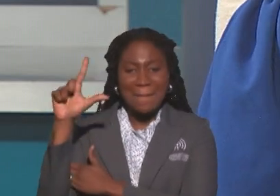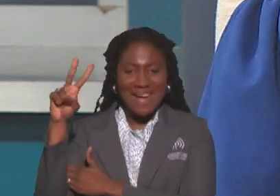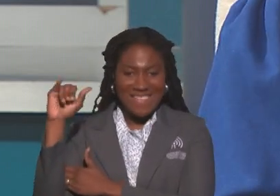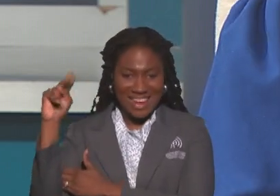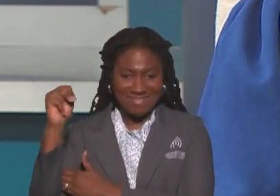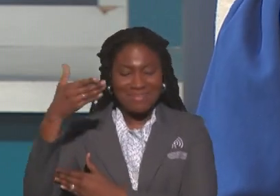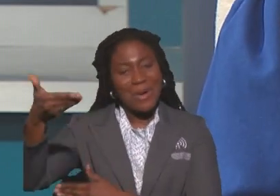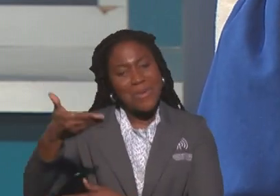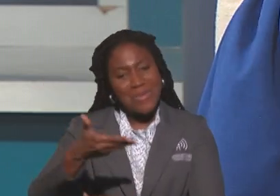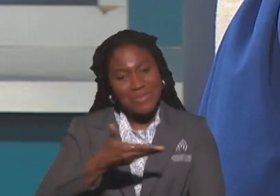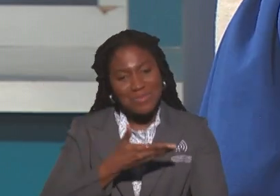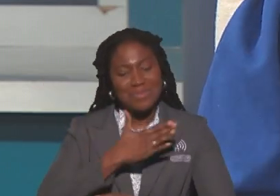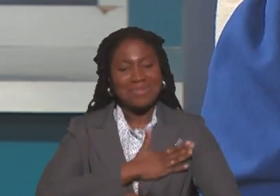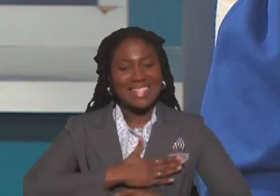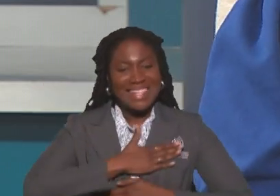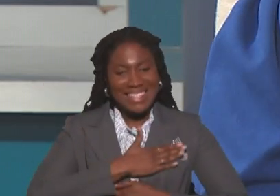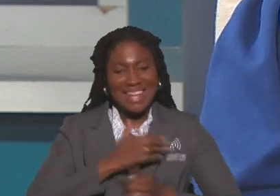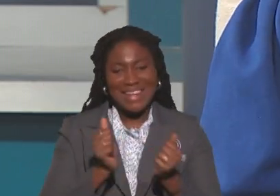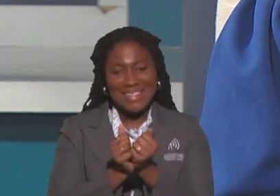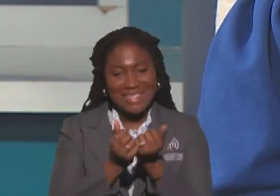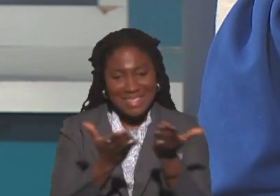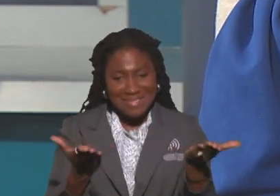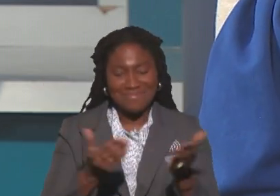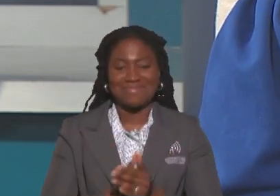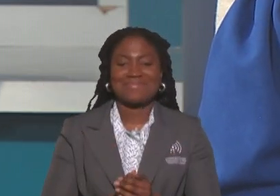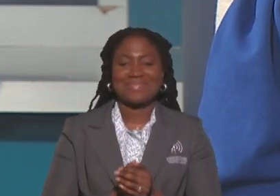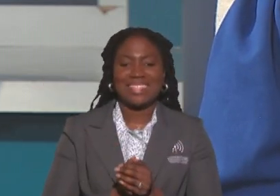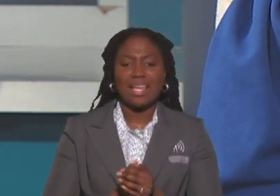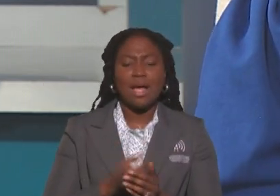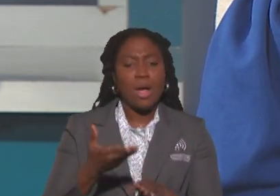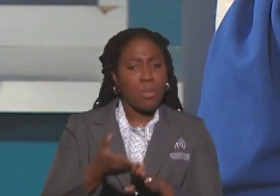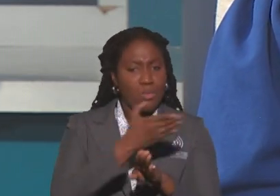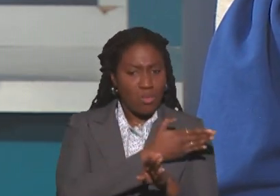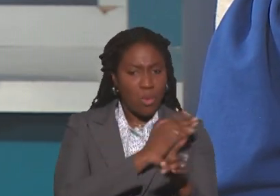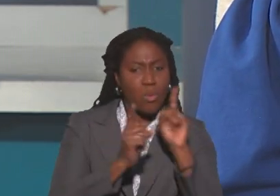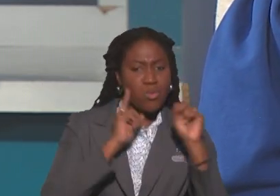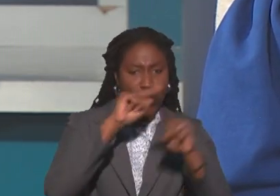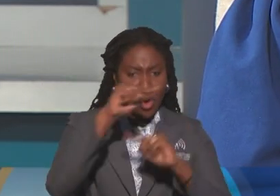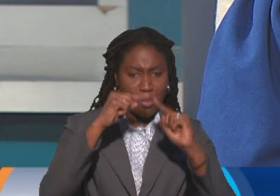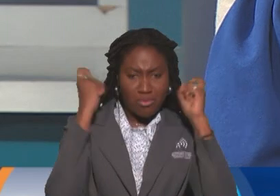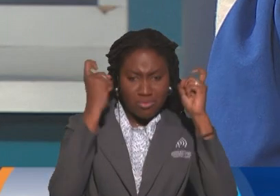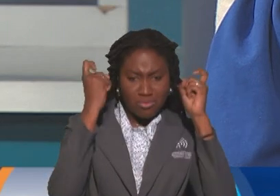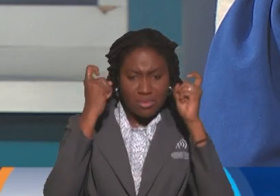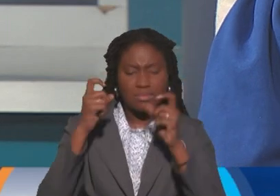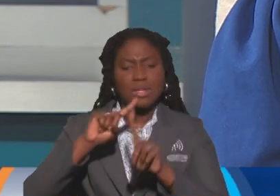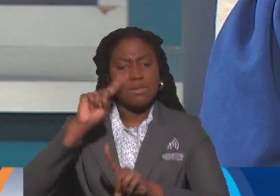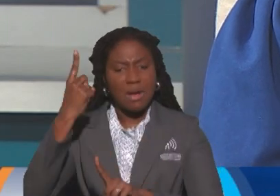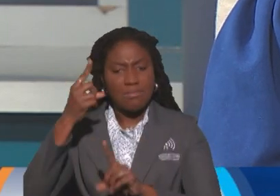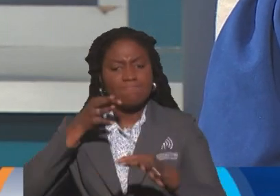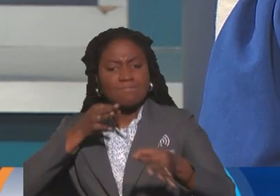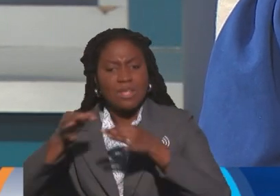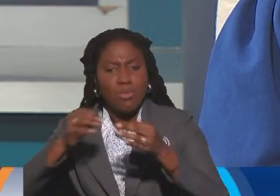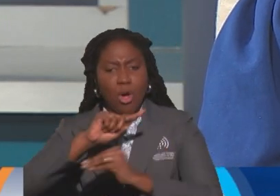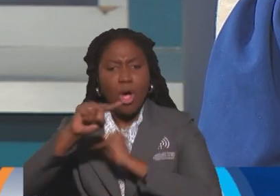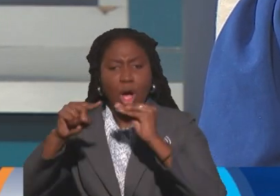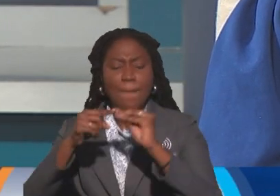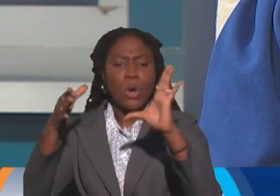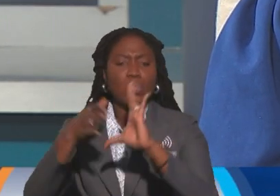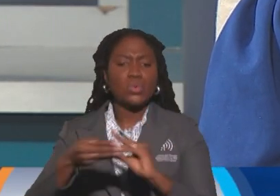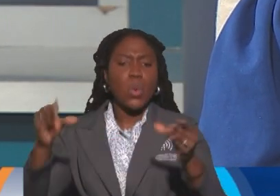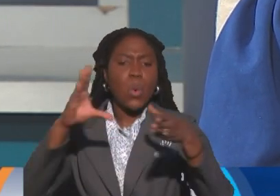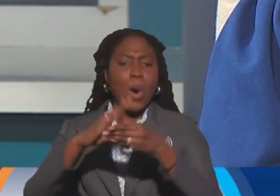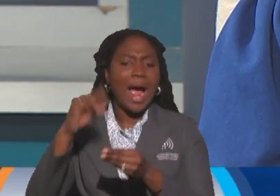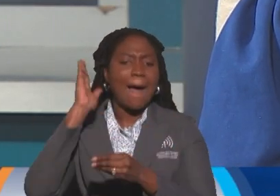welcome. It's a pleasure to have you. Before we get into this year's Children's Festival, tell us a little bit about the storytelling caravan that's coming